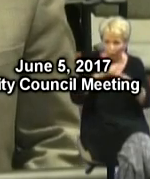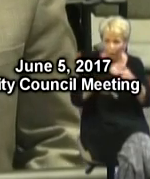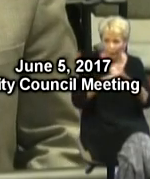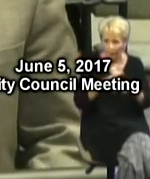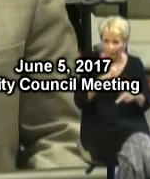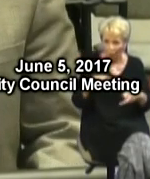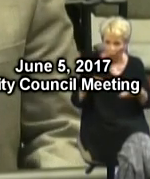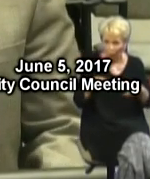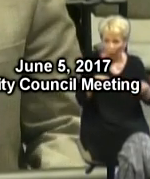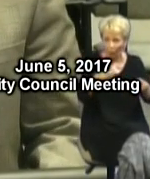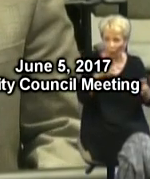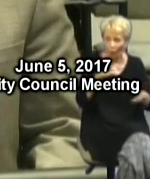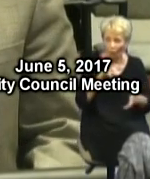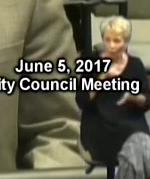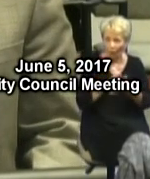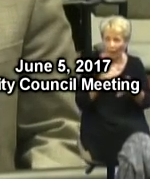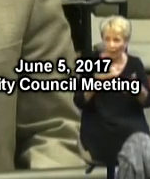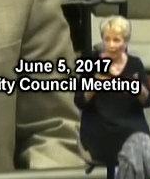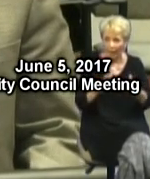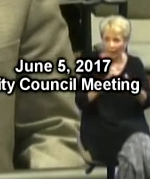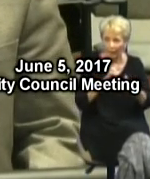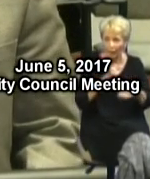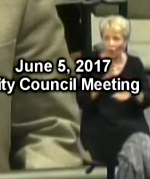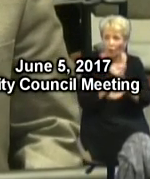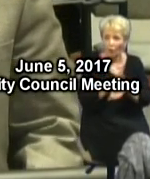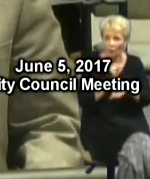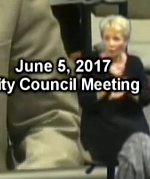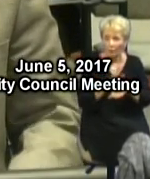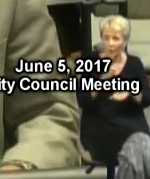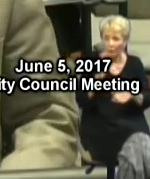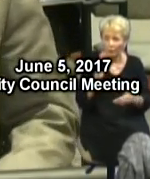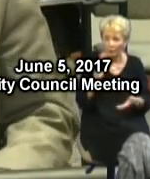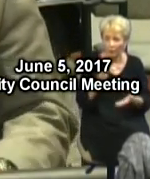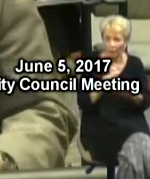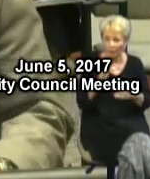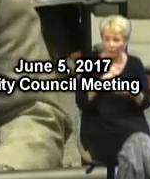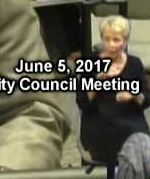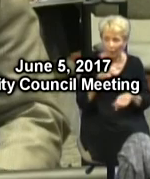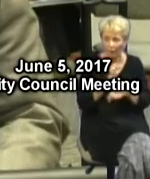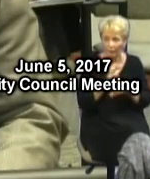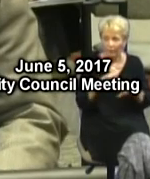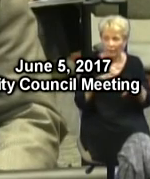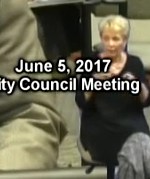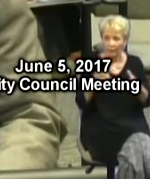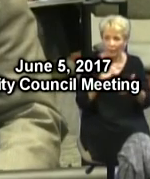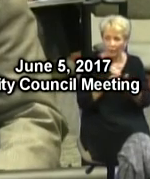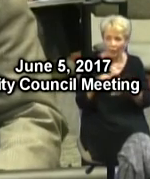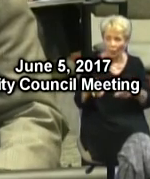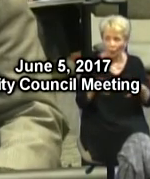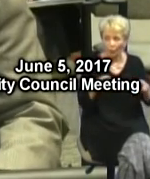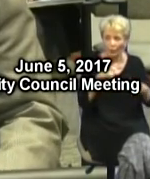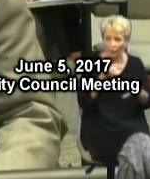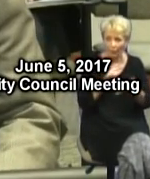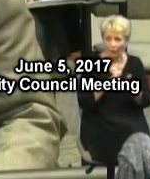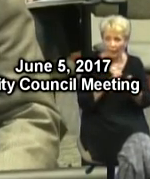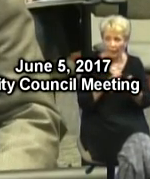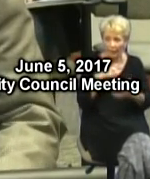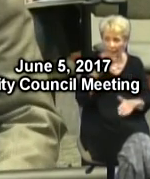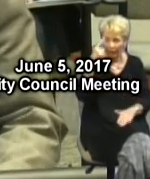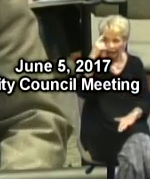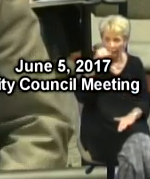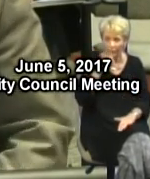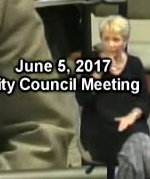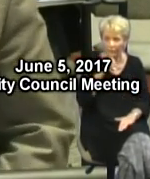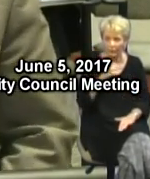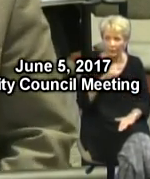roads. So that allowable commercial use is tempered by the classification of the road. In this case, I believe it is a